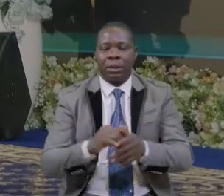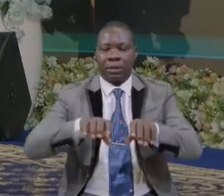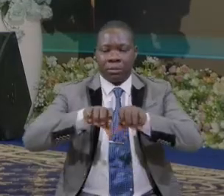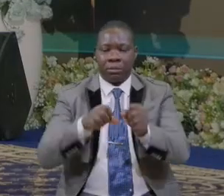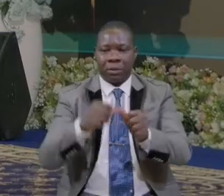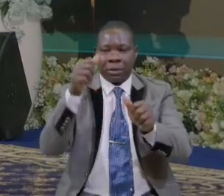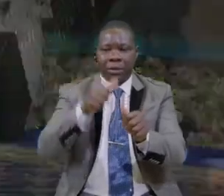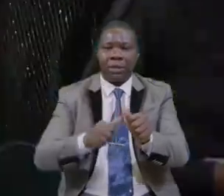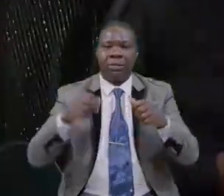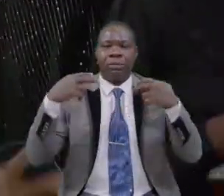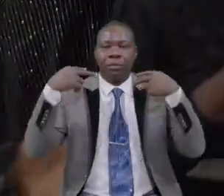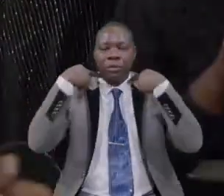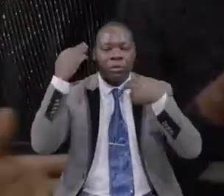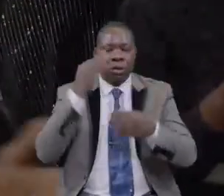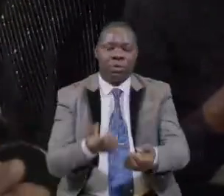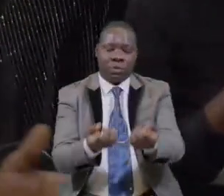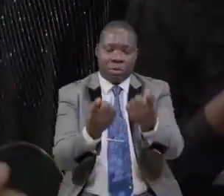will come upon your life.